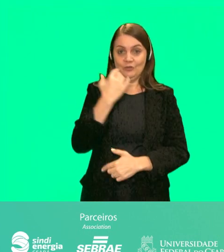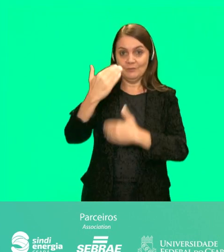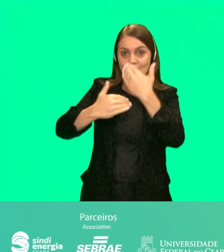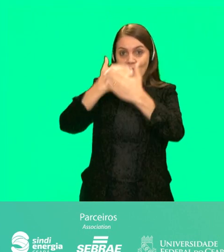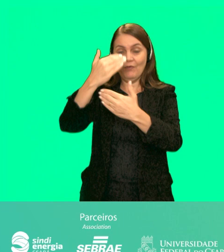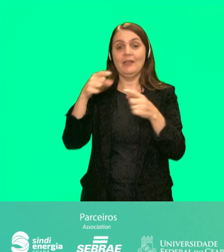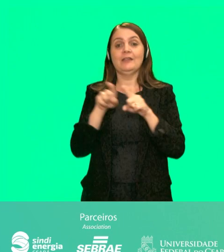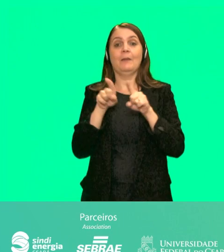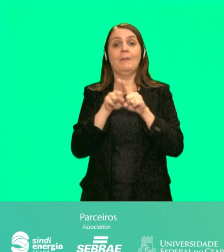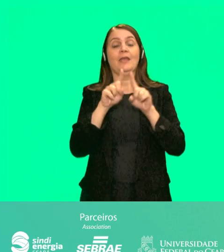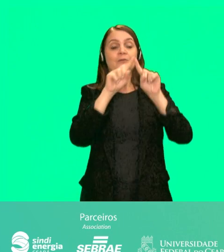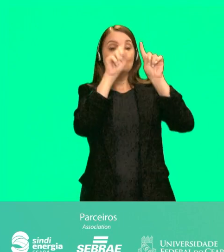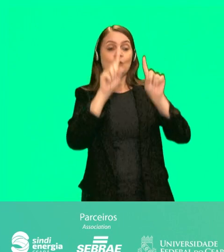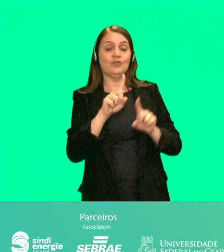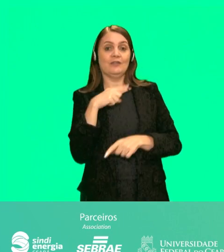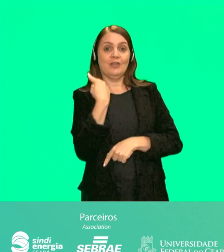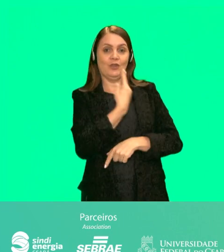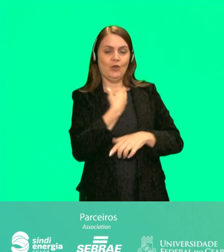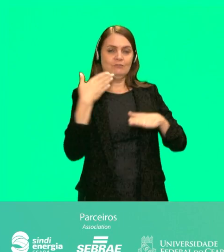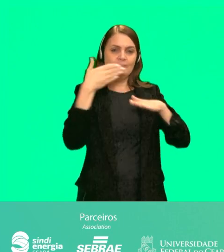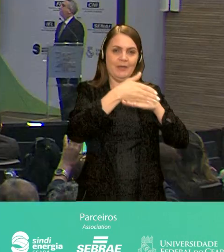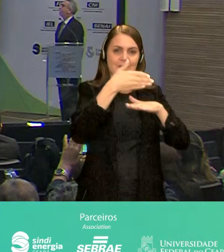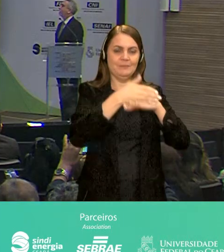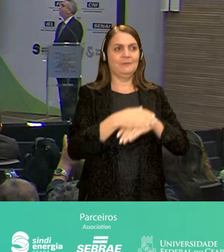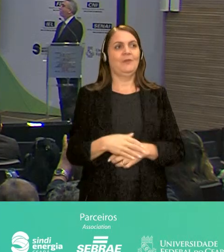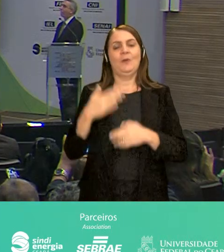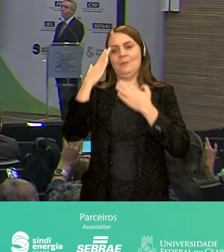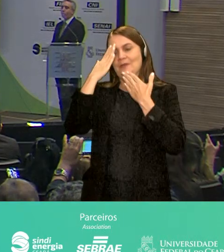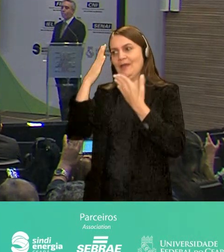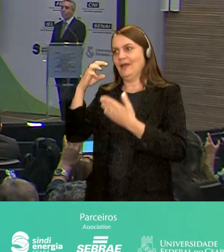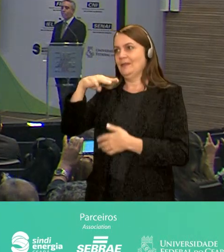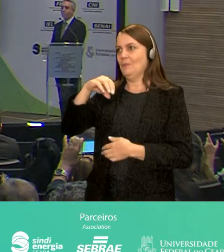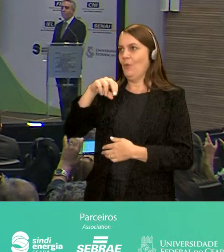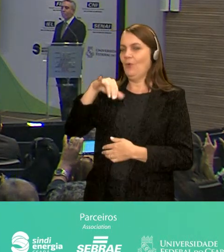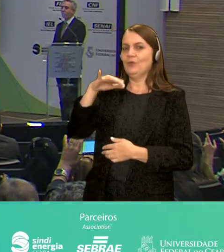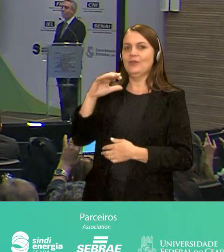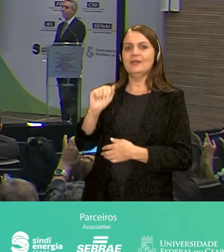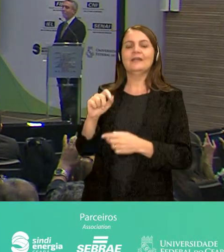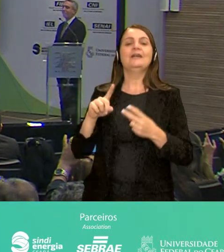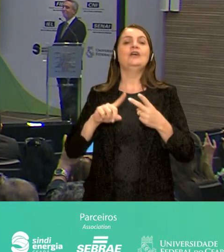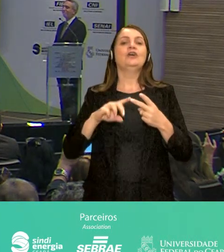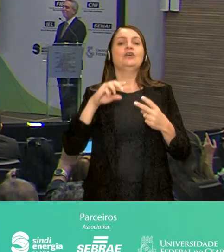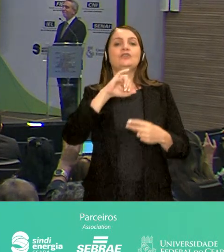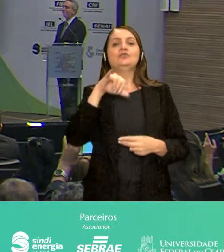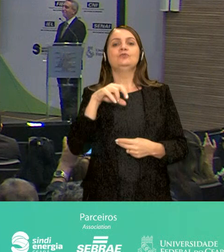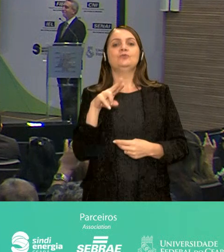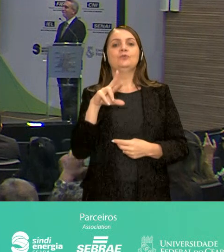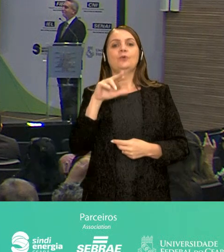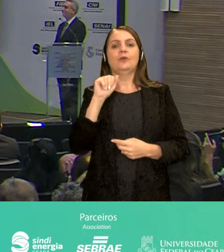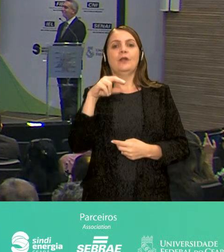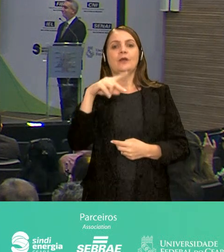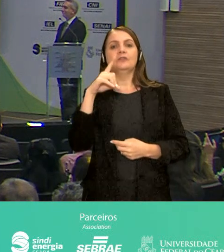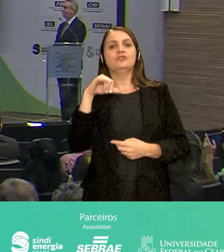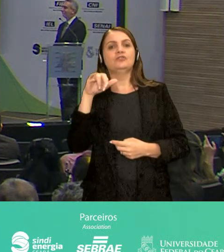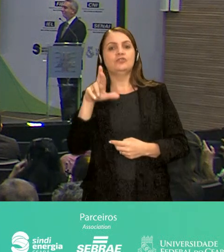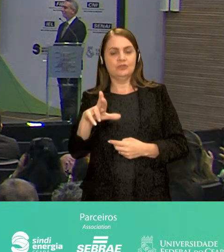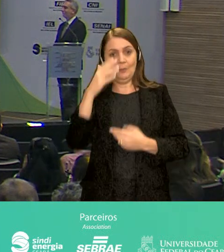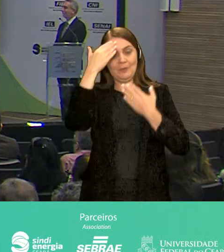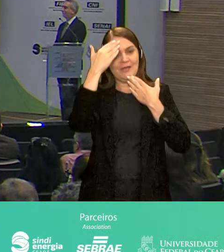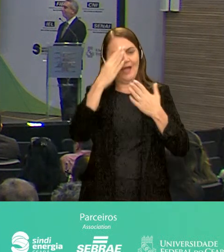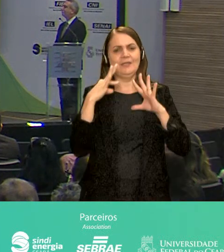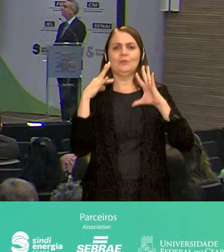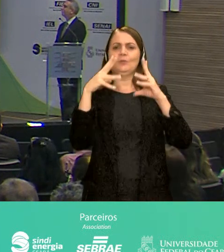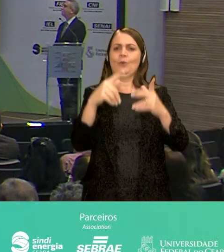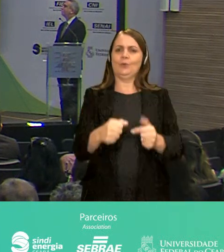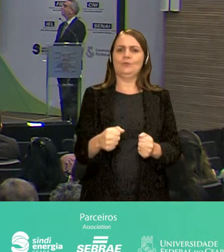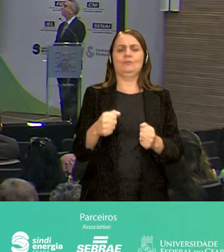invitation. Thank you all the attendees. Thank you all my fellow citizens involved